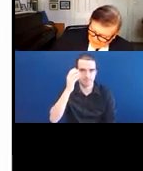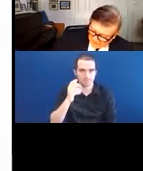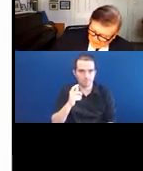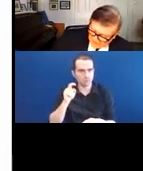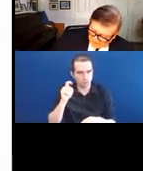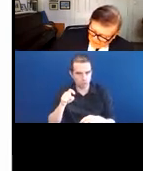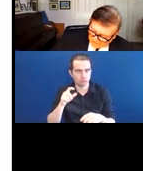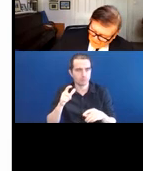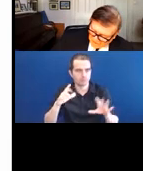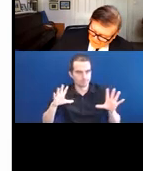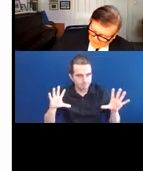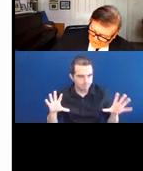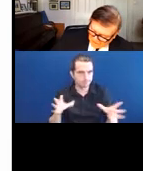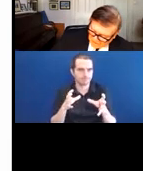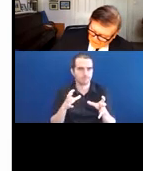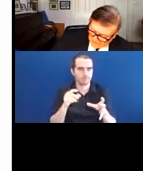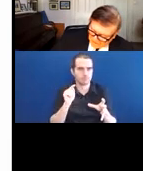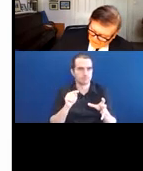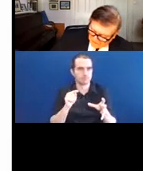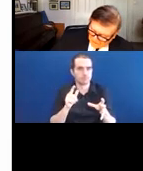and accessible for all.